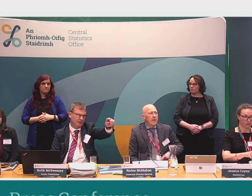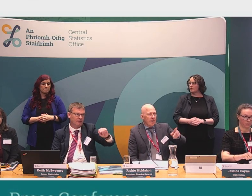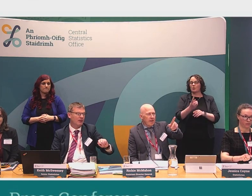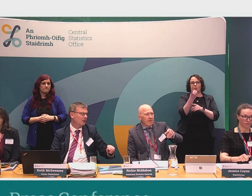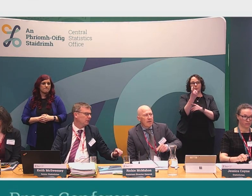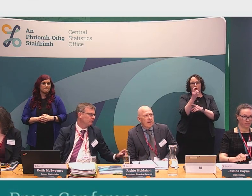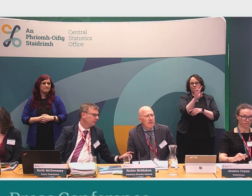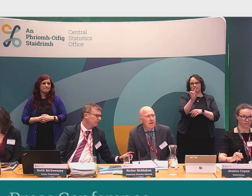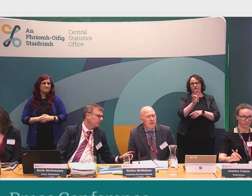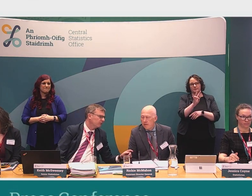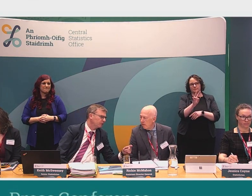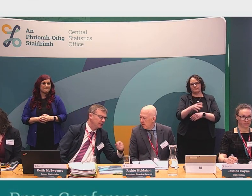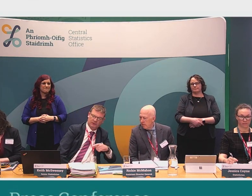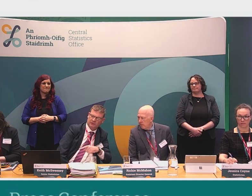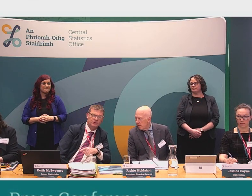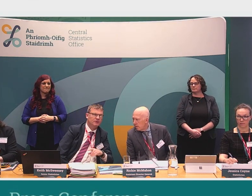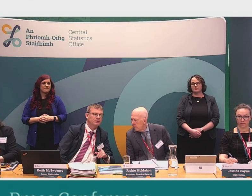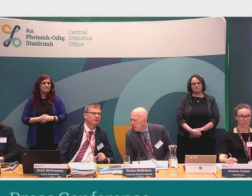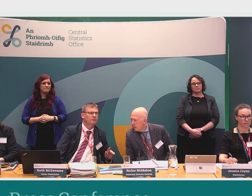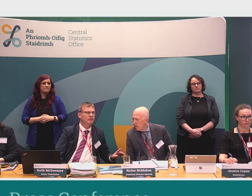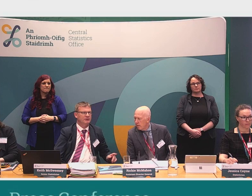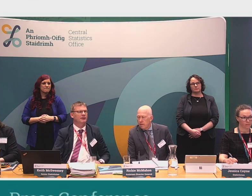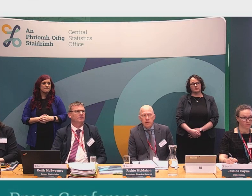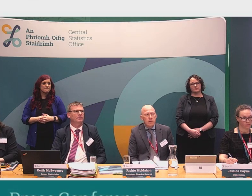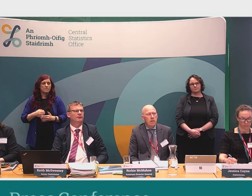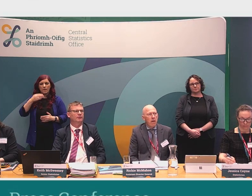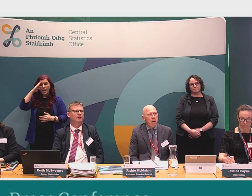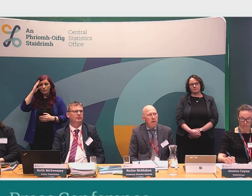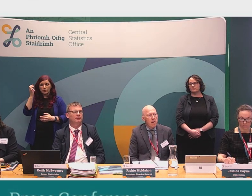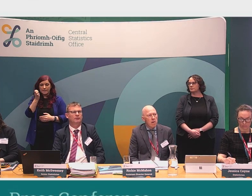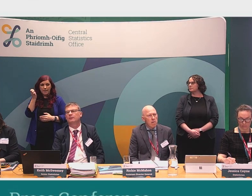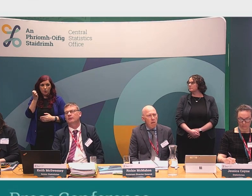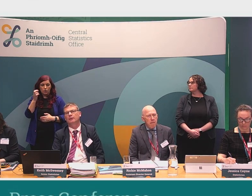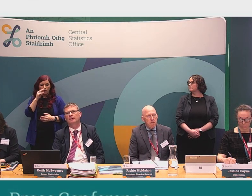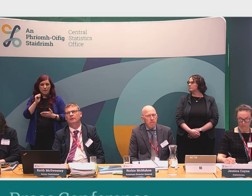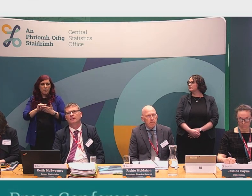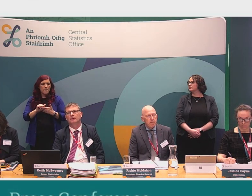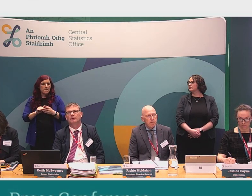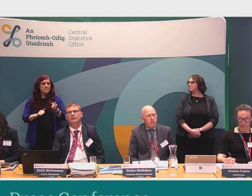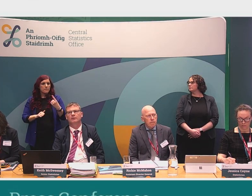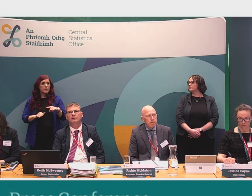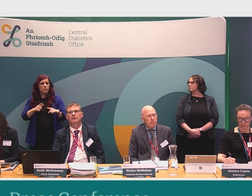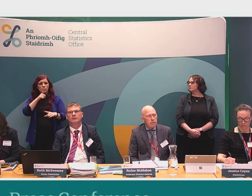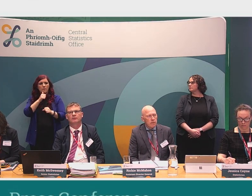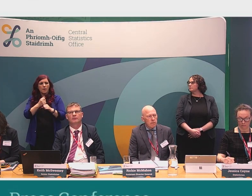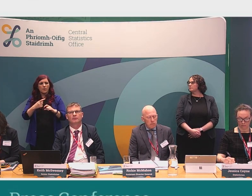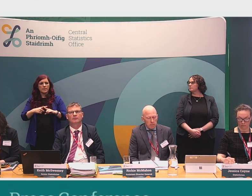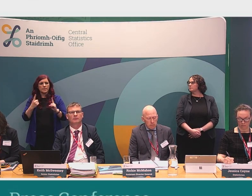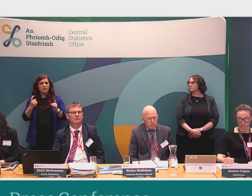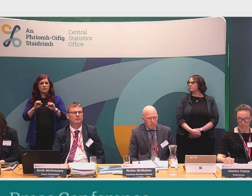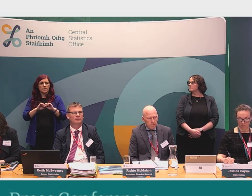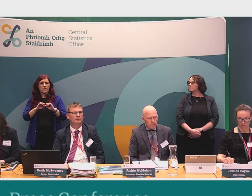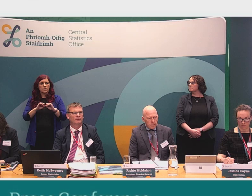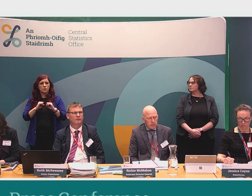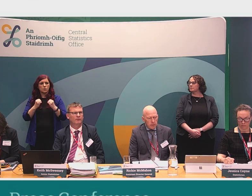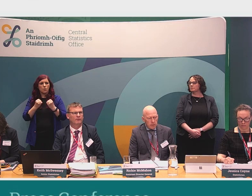Yeah. Me Griffin with the Irish Examiner. Just on the difference in disclosure rates again between males and